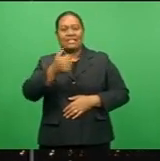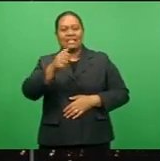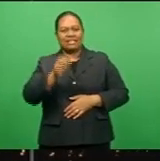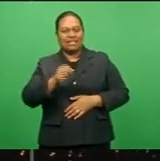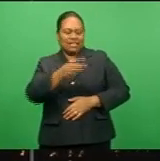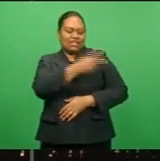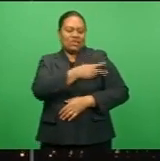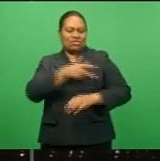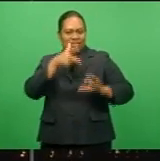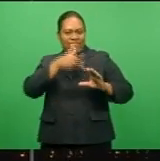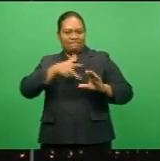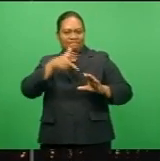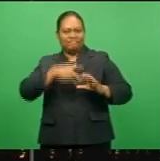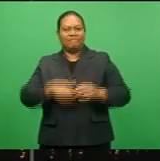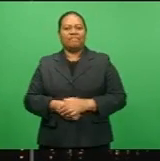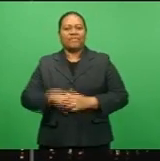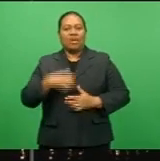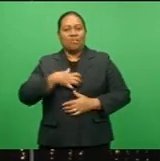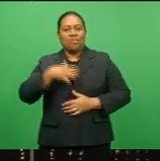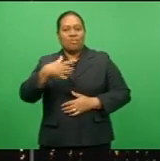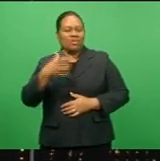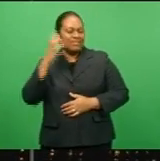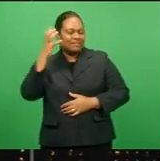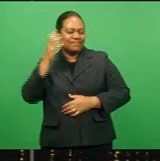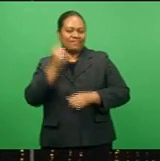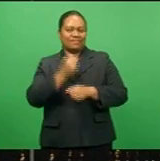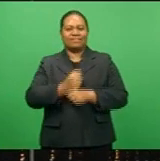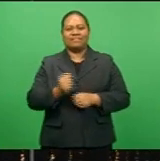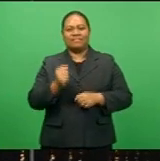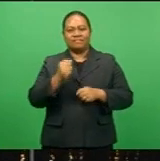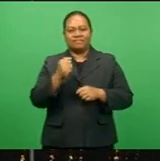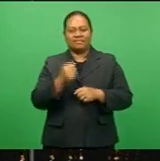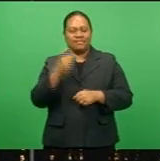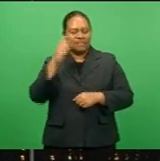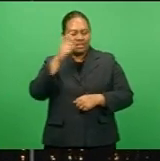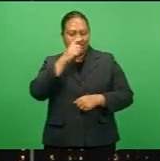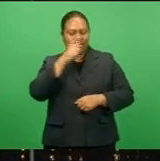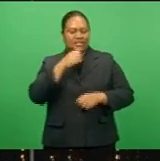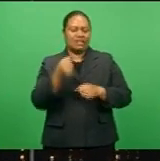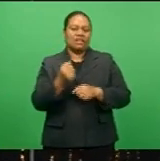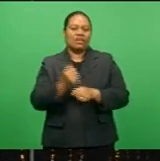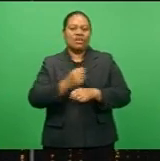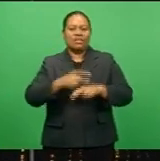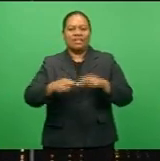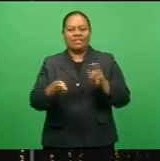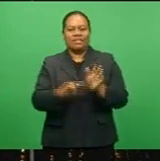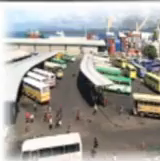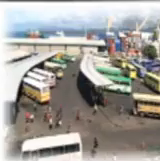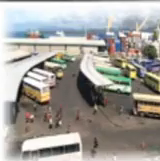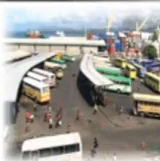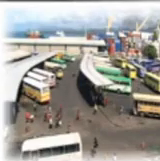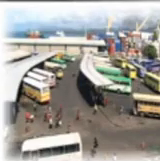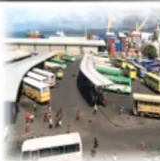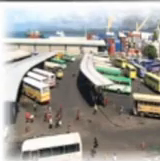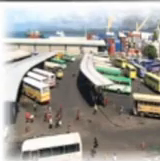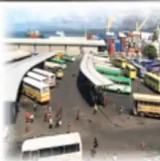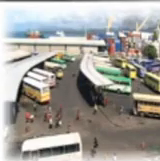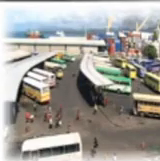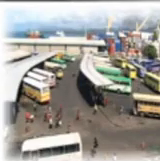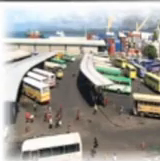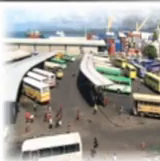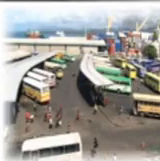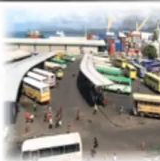security cameras. Now for these stories and others, tune in daily to our sister radio station Gold FM. A poll question we're asking: